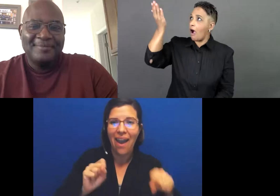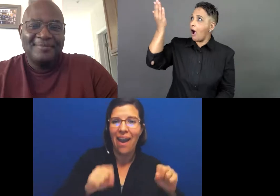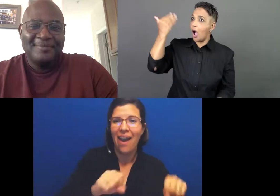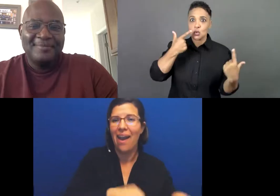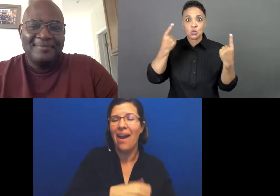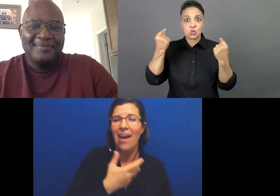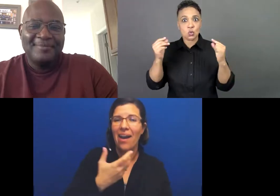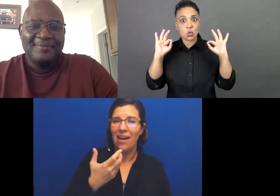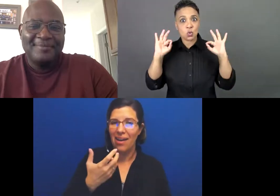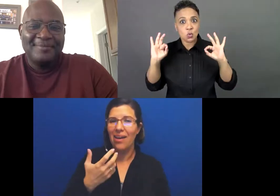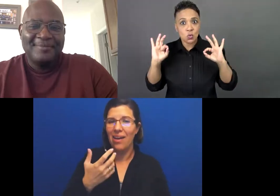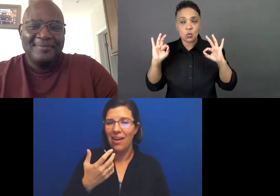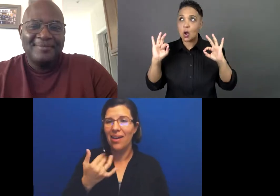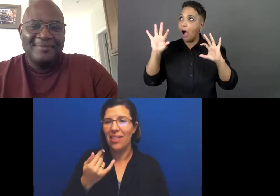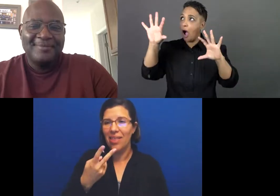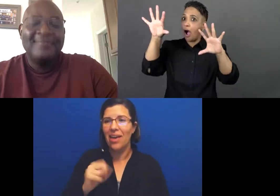Then you